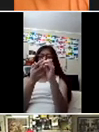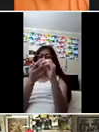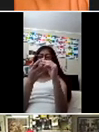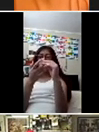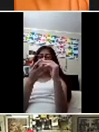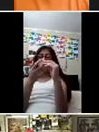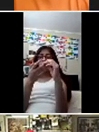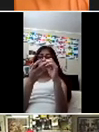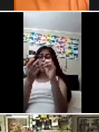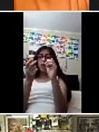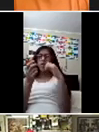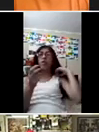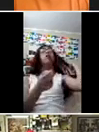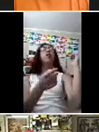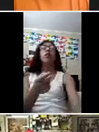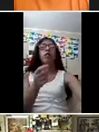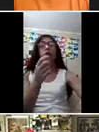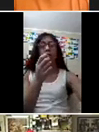But what happened?